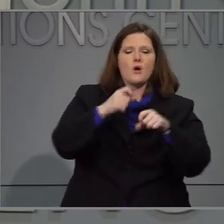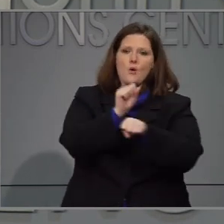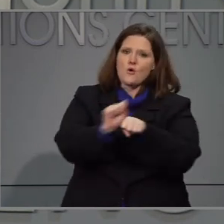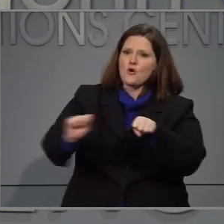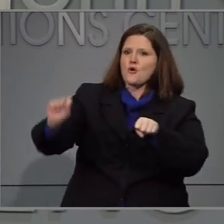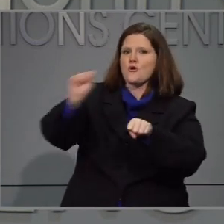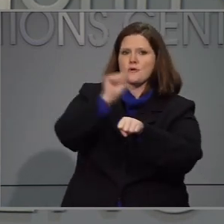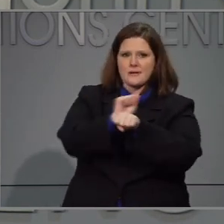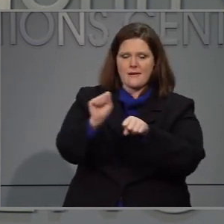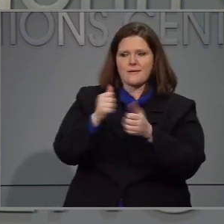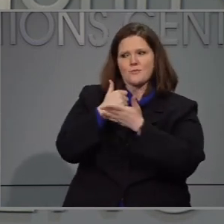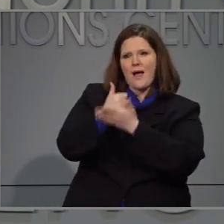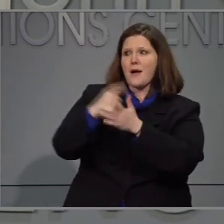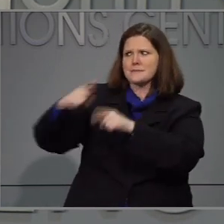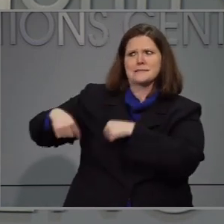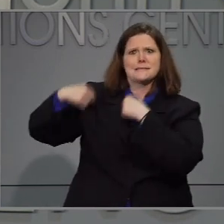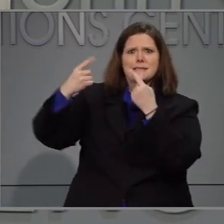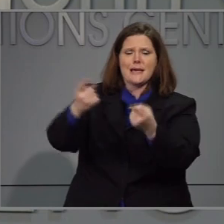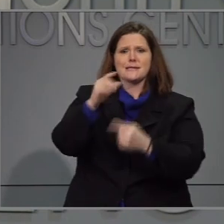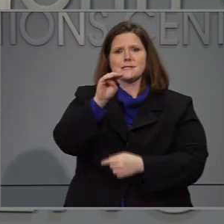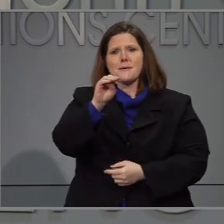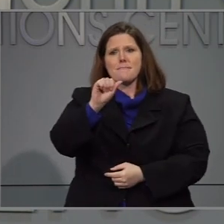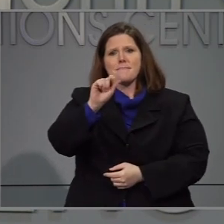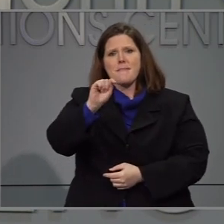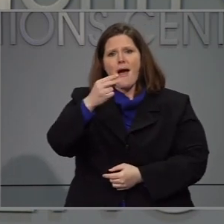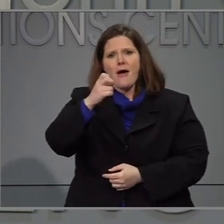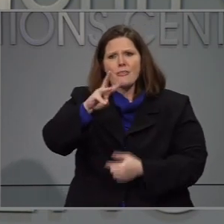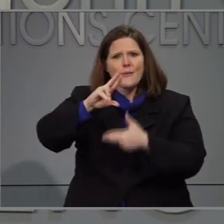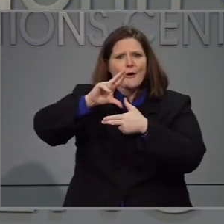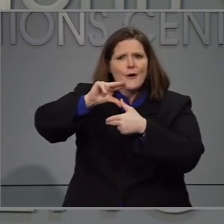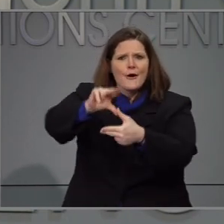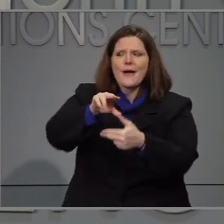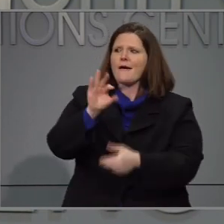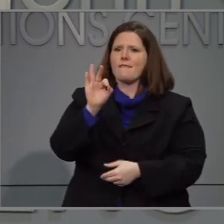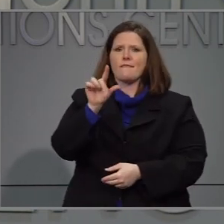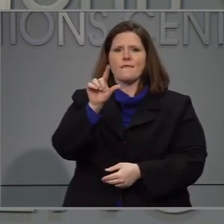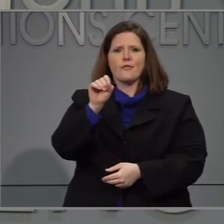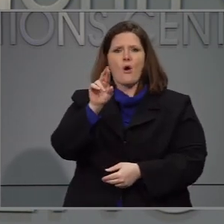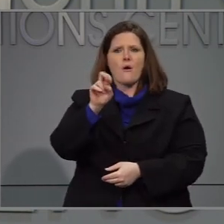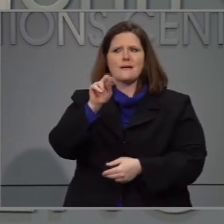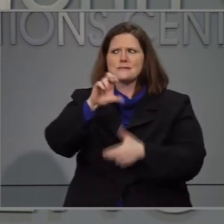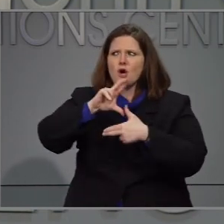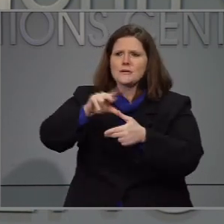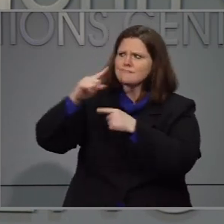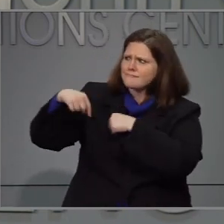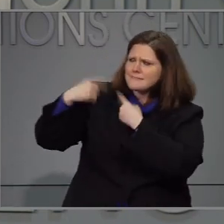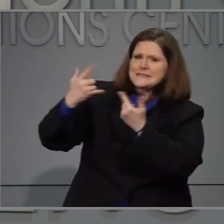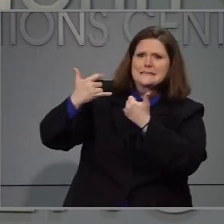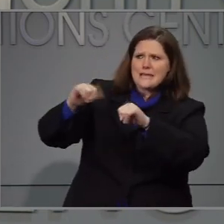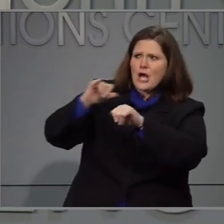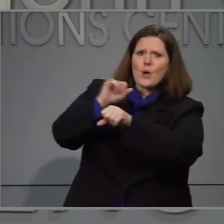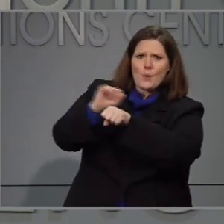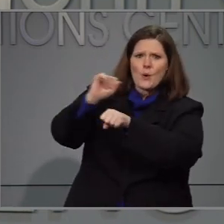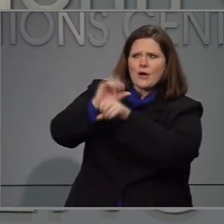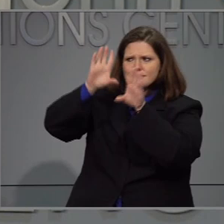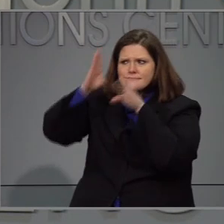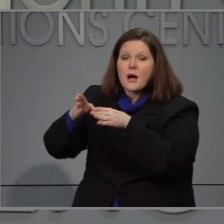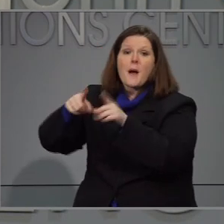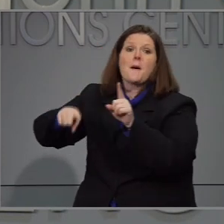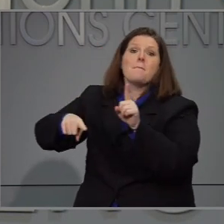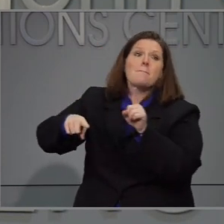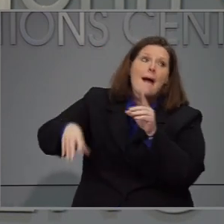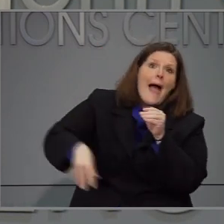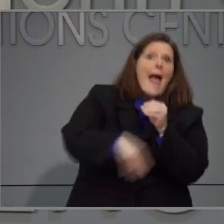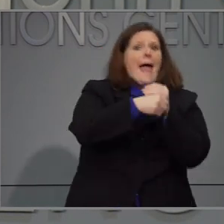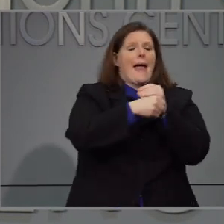and being tremendously successful in all of that, even in the midst of this pandemic, and very grateful for all of